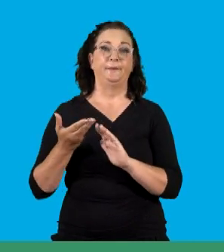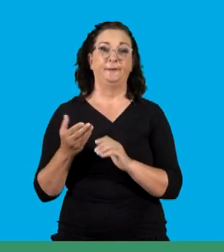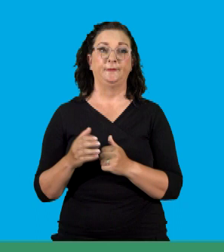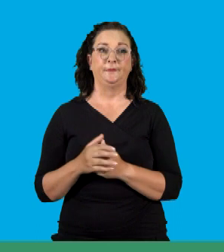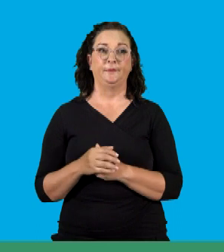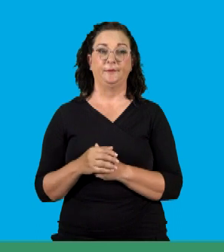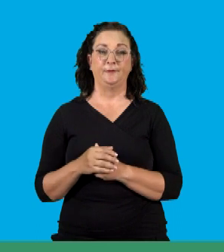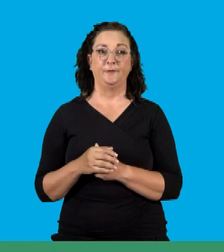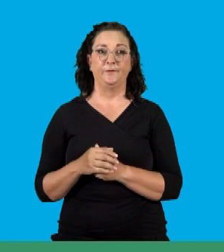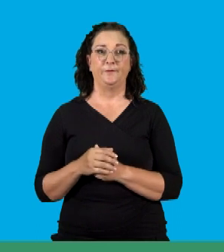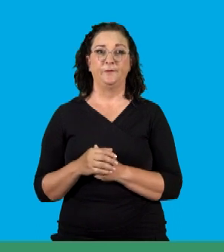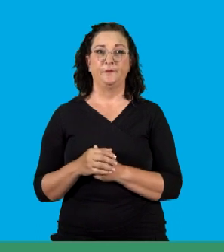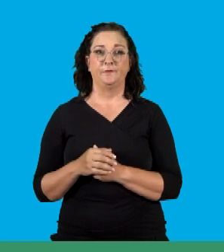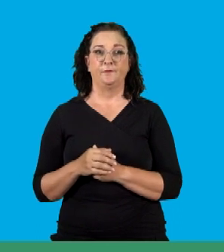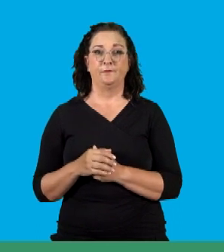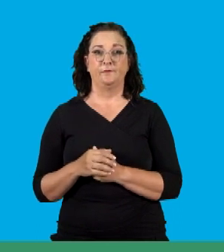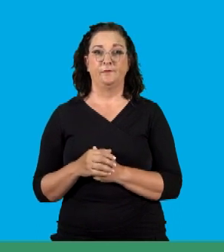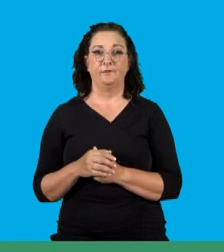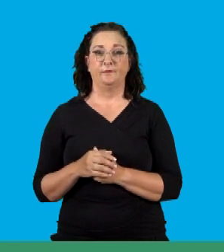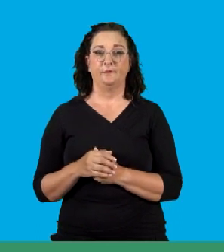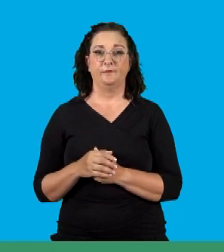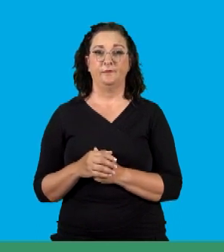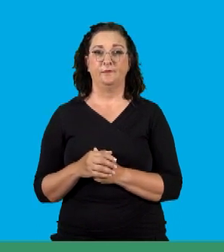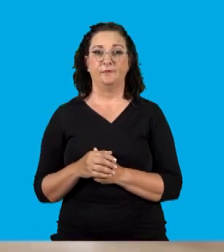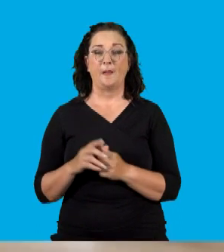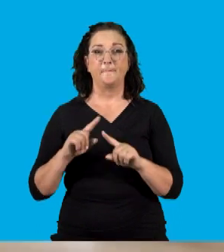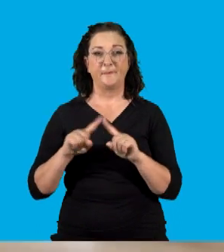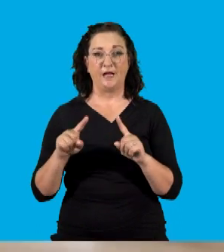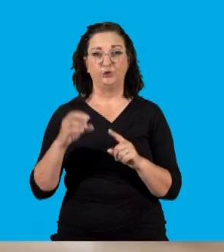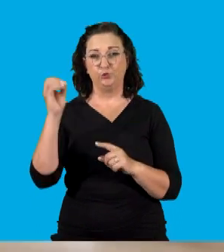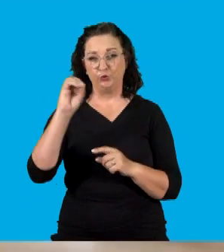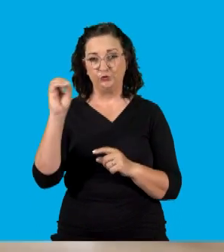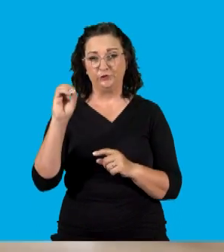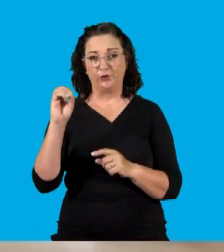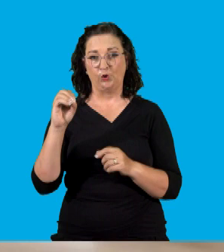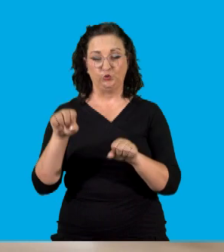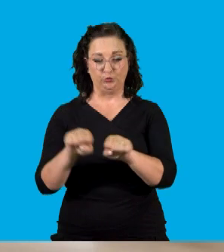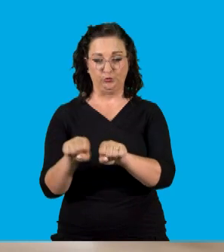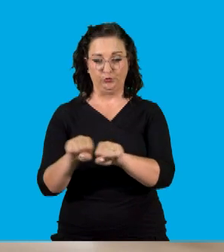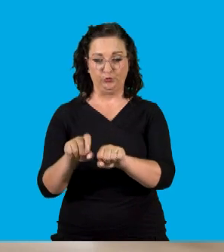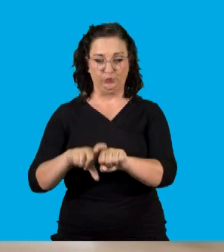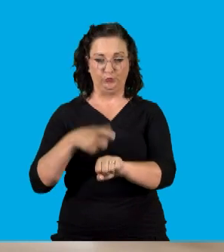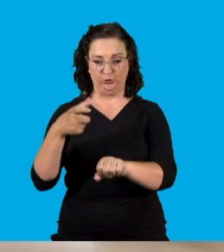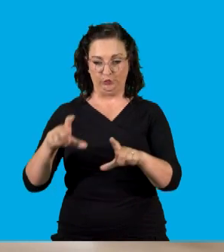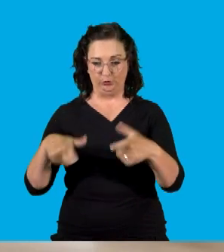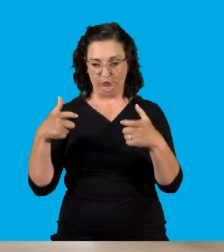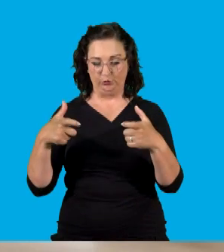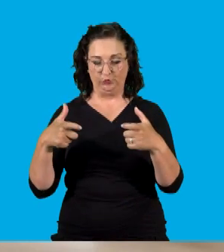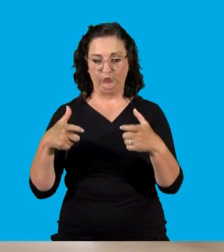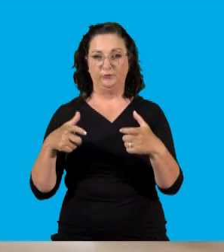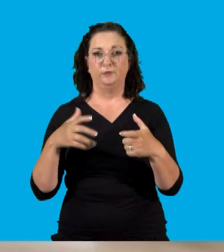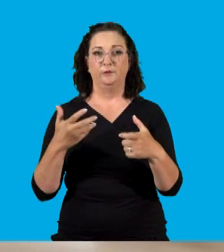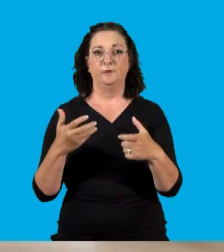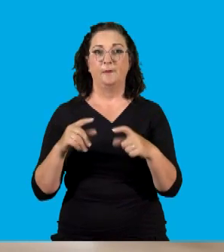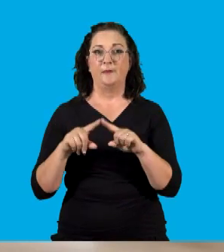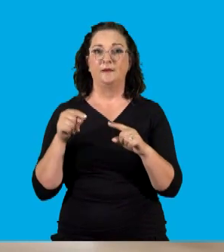So here's the impact of counterfeits on businesses is that the original goods now, they increase, those businesses